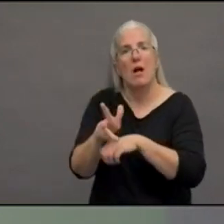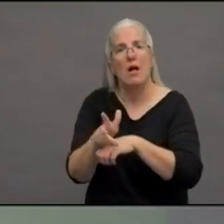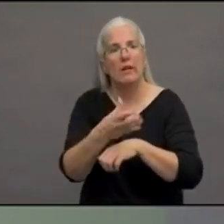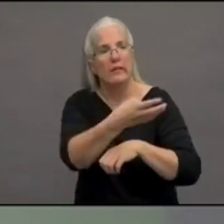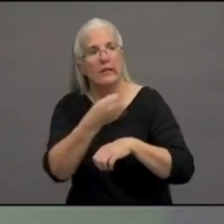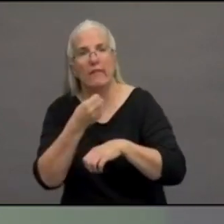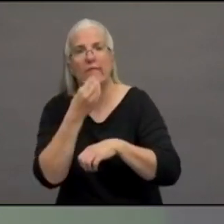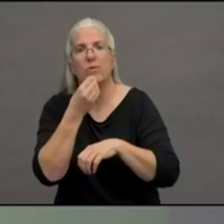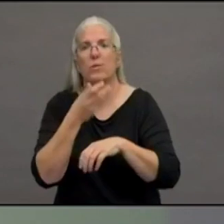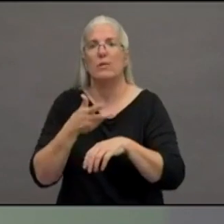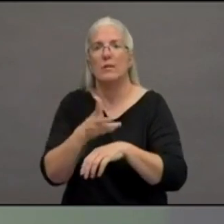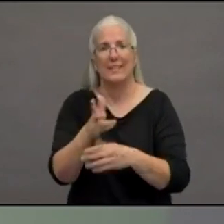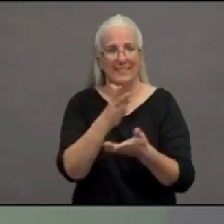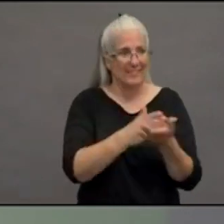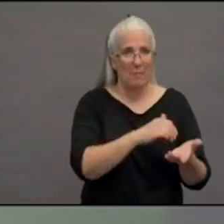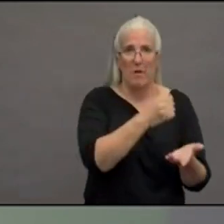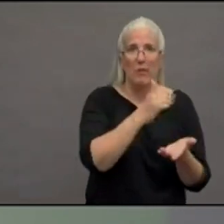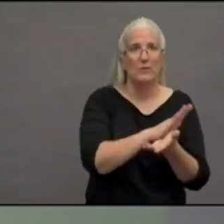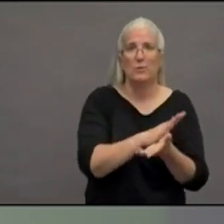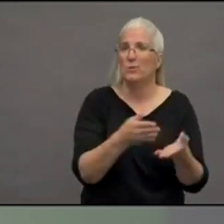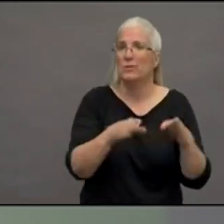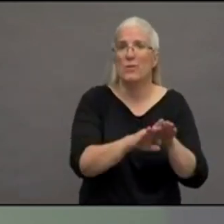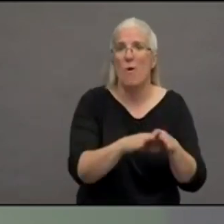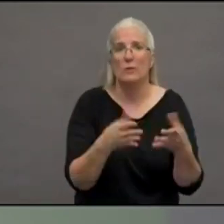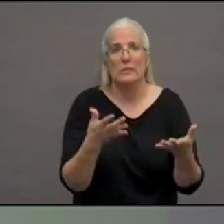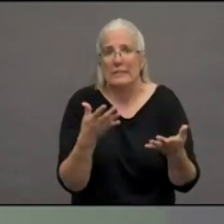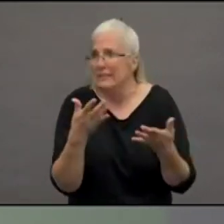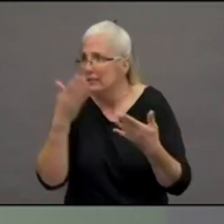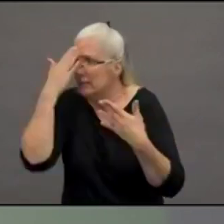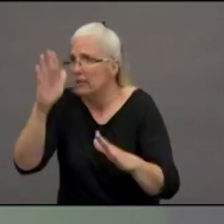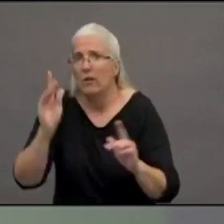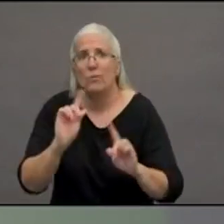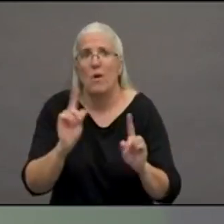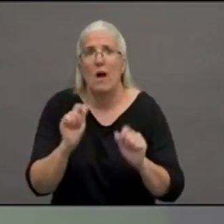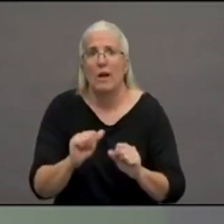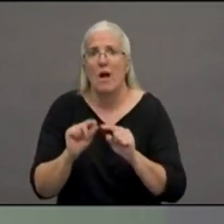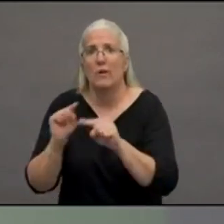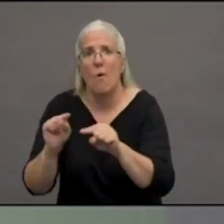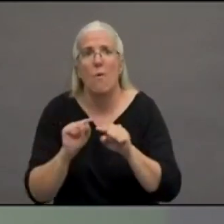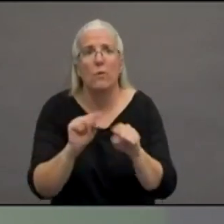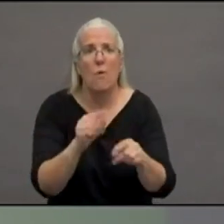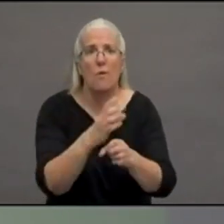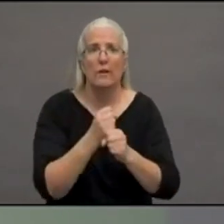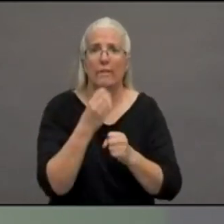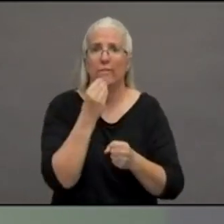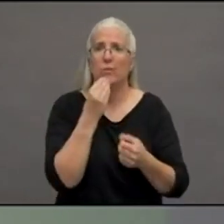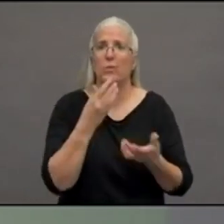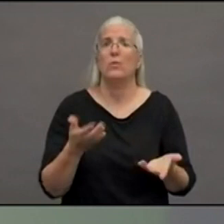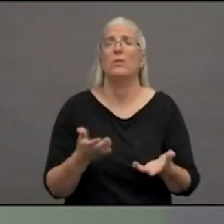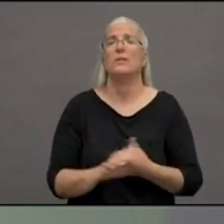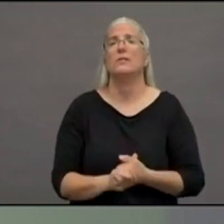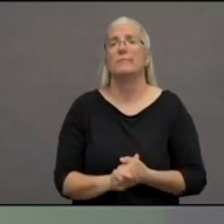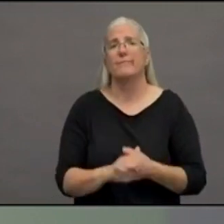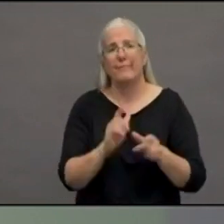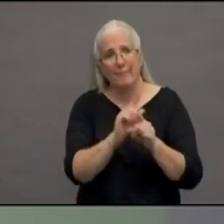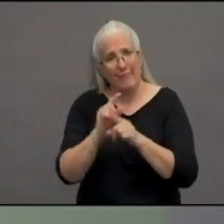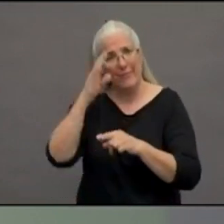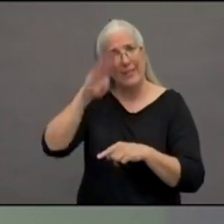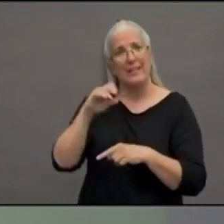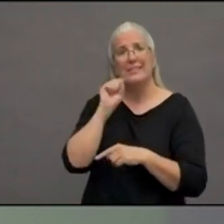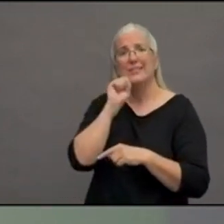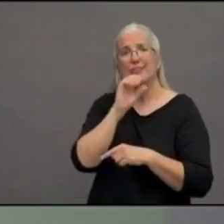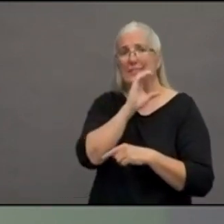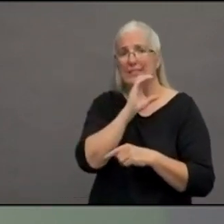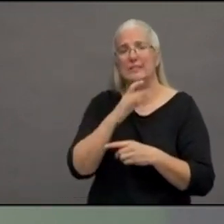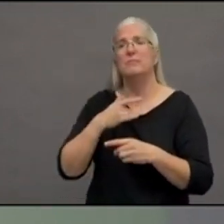get there, and that's been really challenging. And then finally, we have our senior population, folks like my dad, would